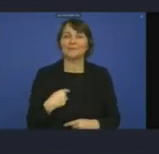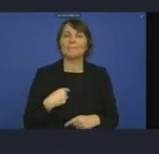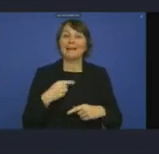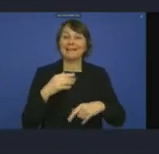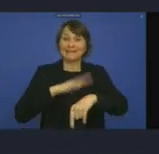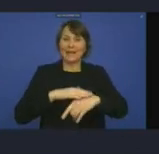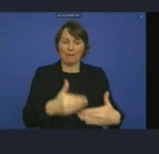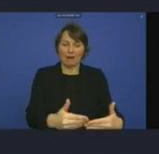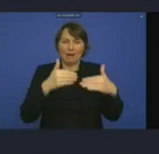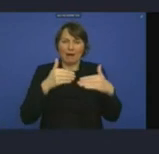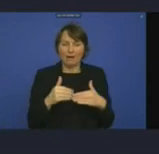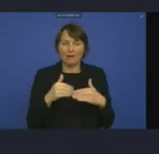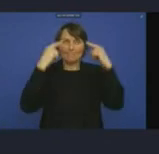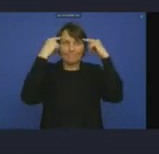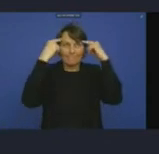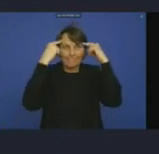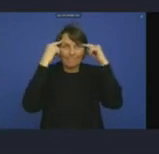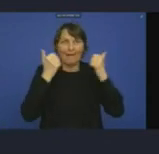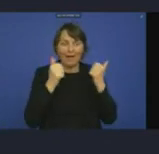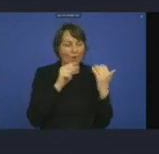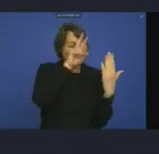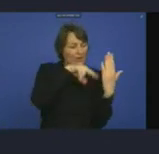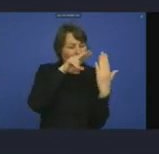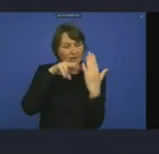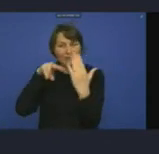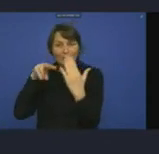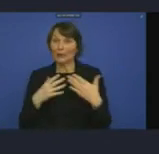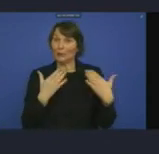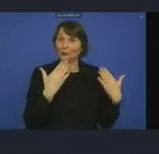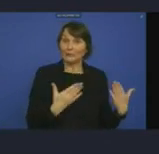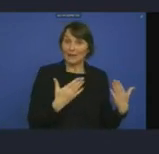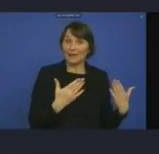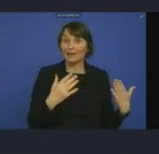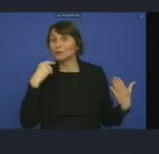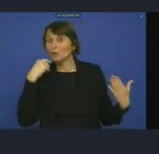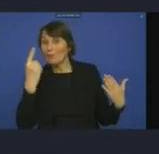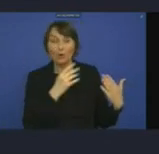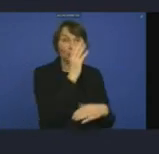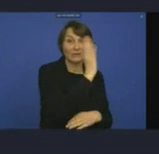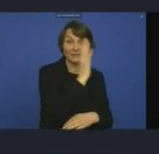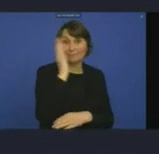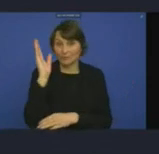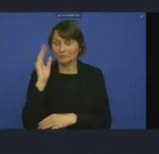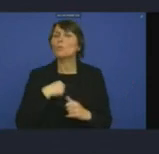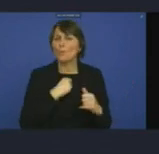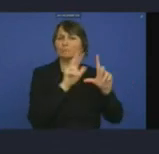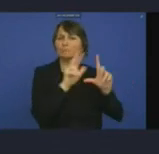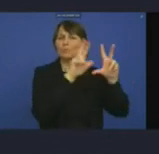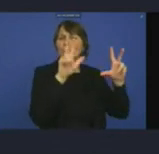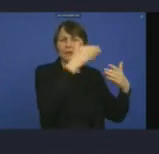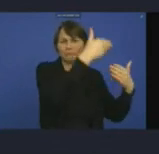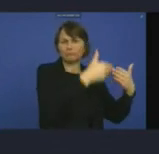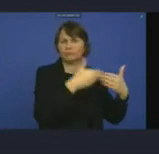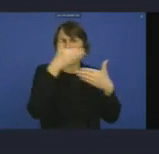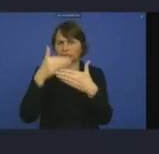the guidance. The presentations of today and tomorrow will be available on our website. They also constitute a